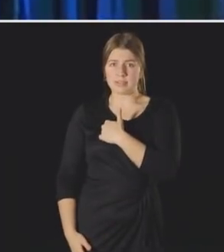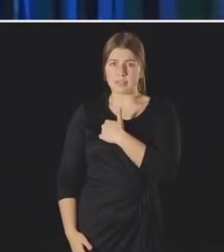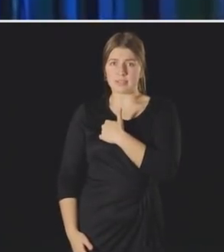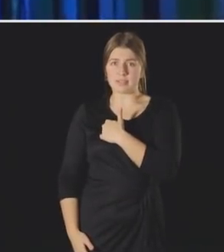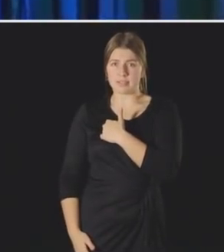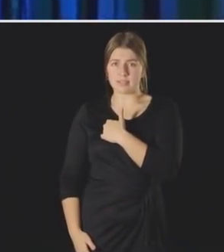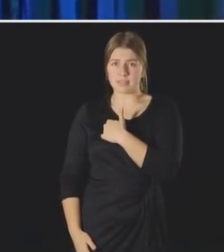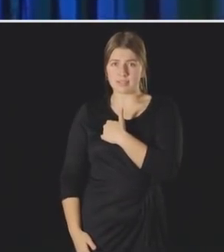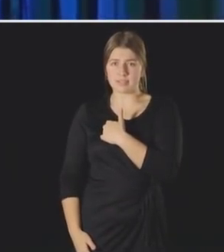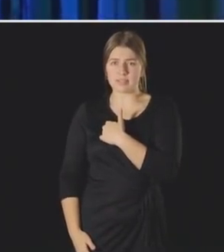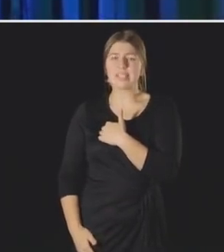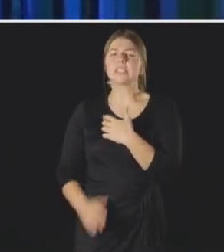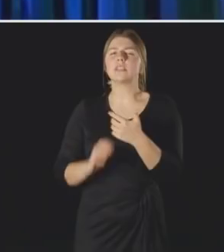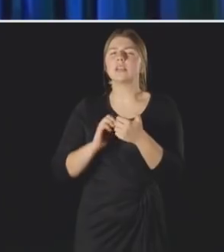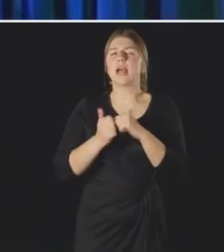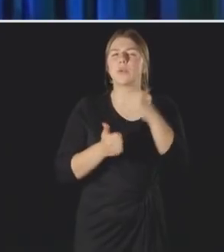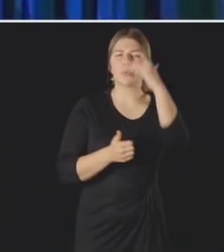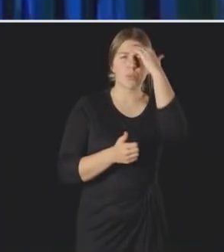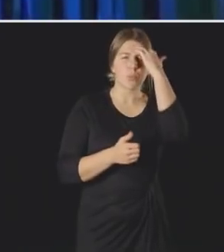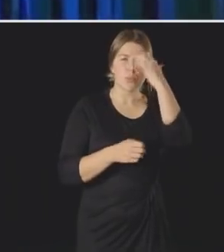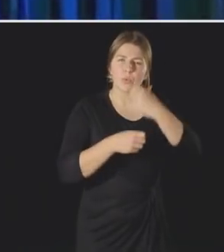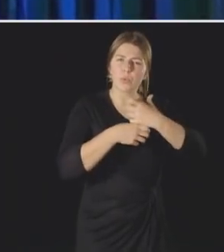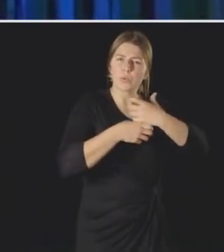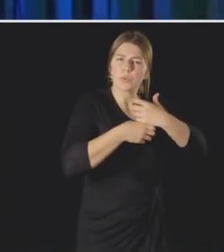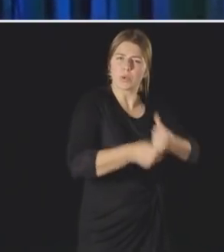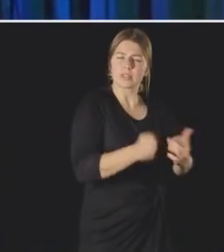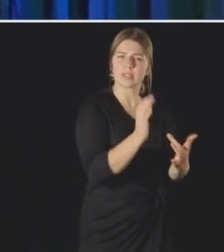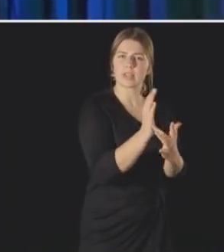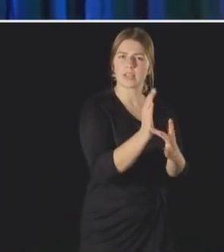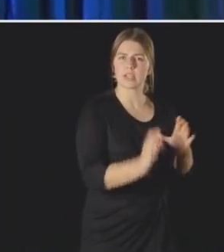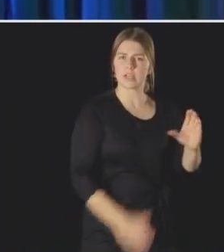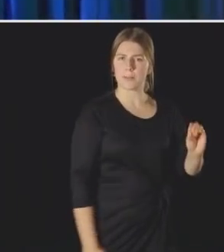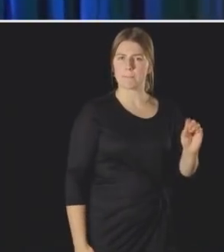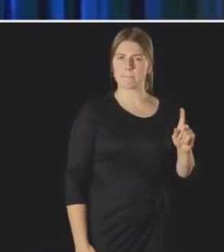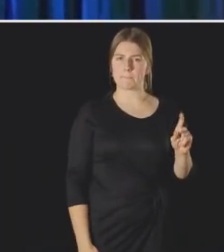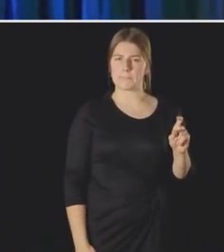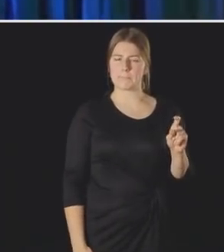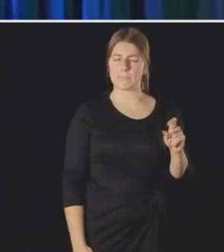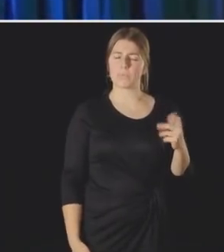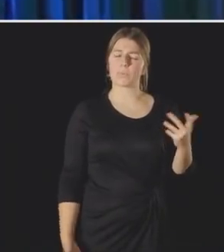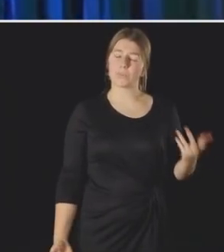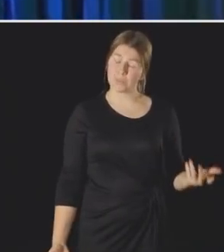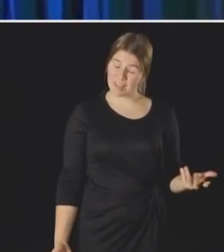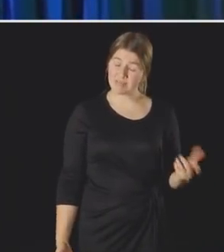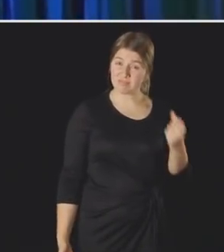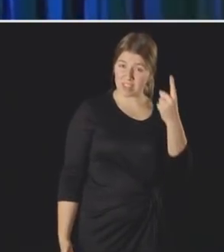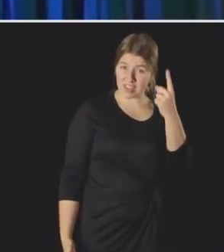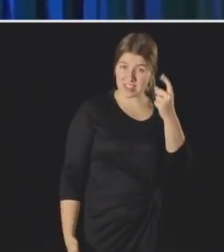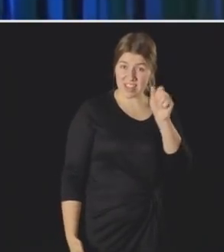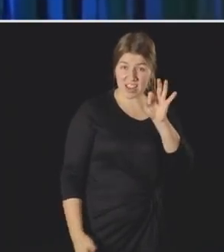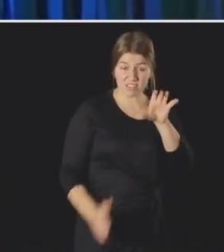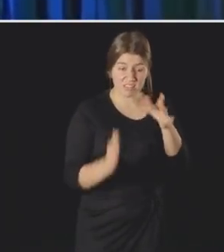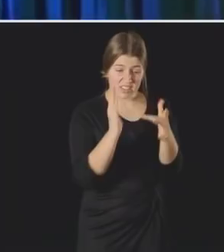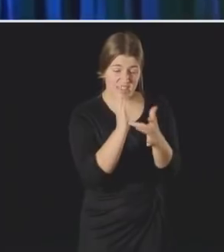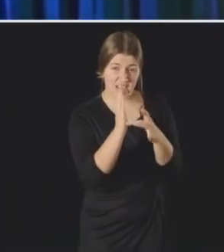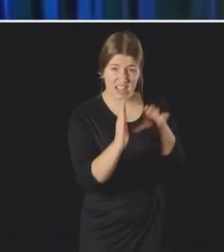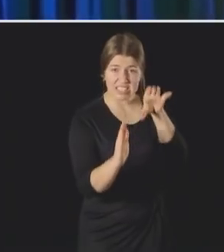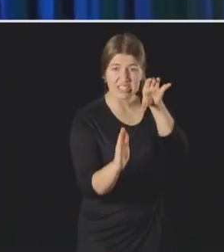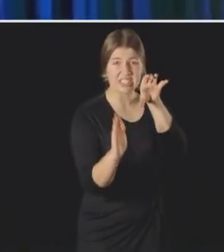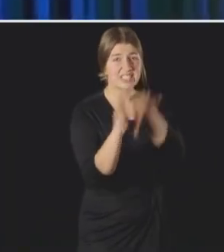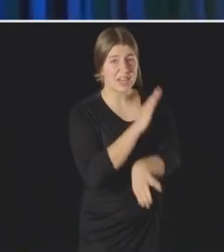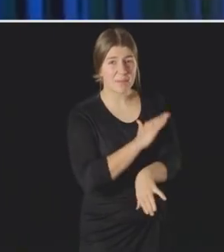not to trust a company or a device is the less the device and its software cost, the less the company is going to